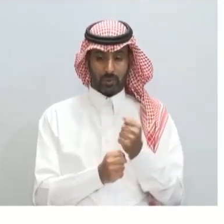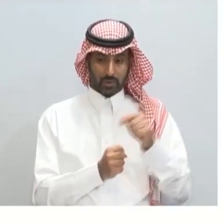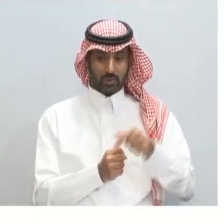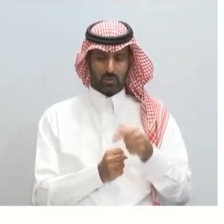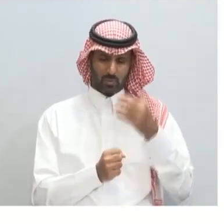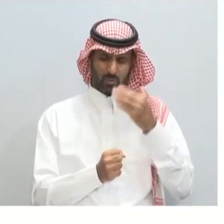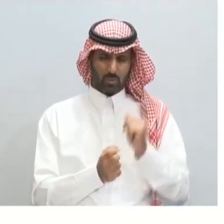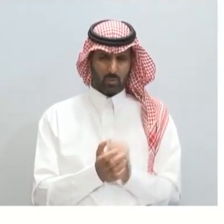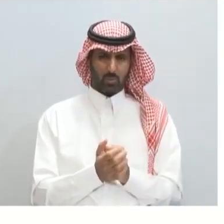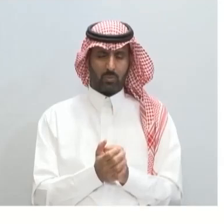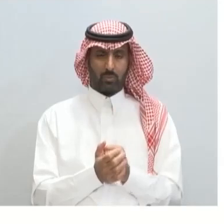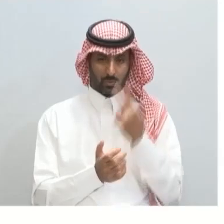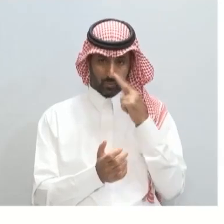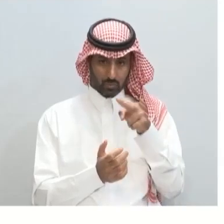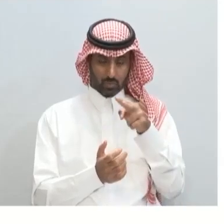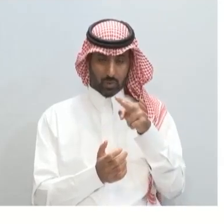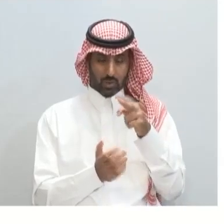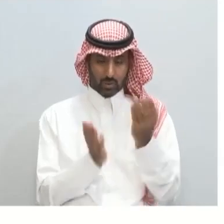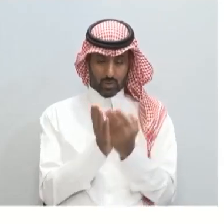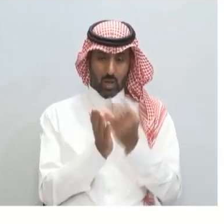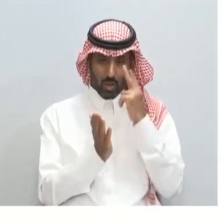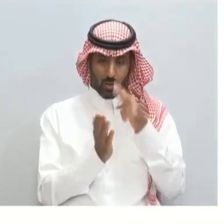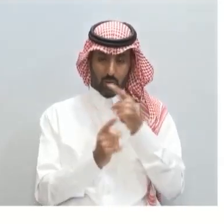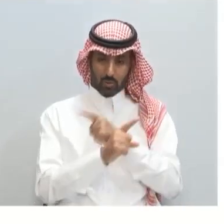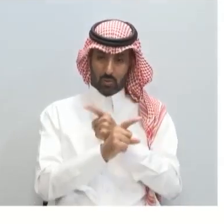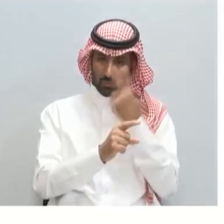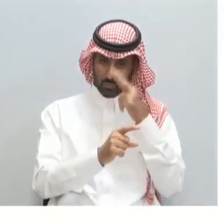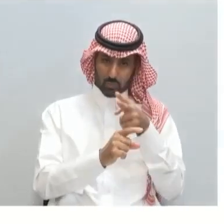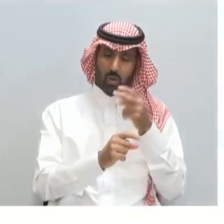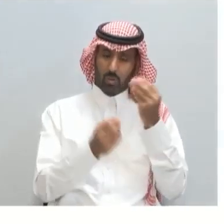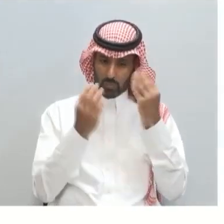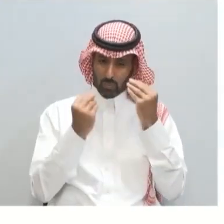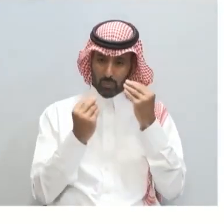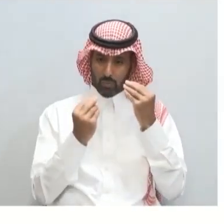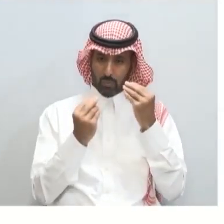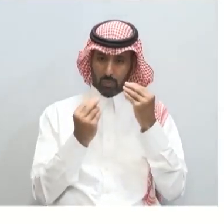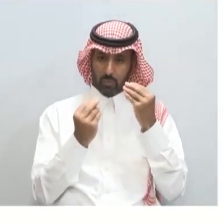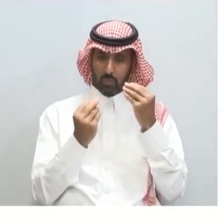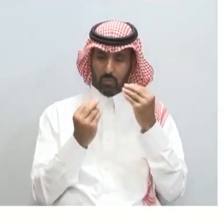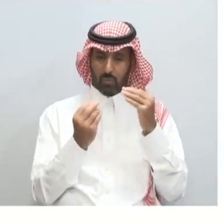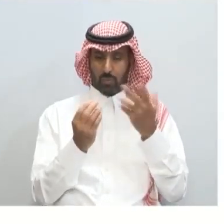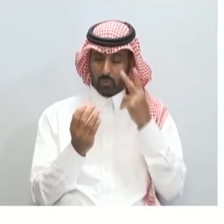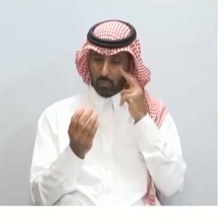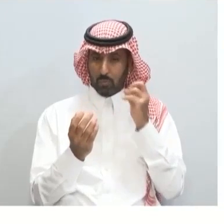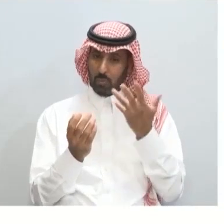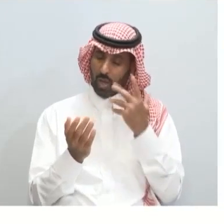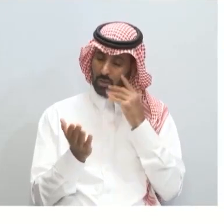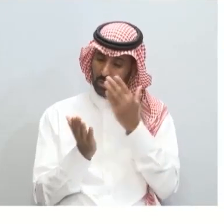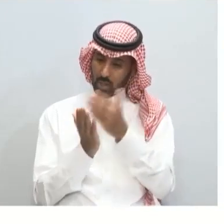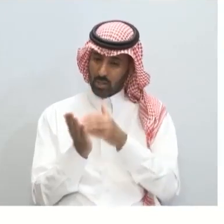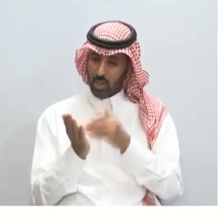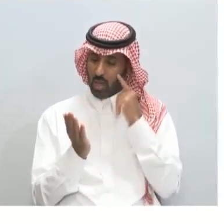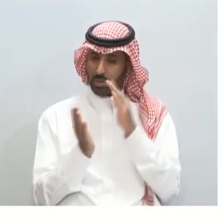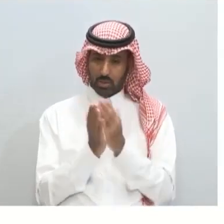if you paid attention in class you would or you might you you might understand the